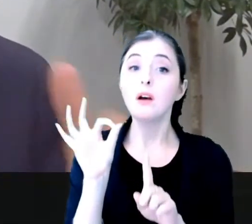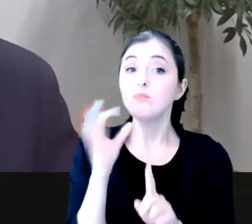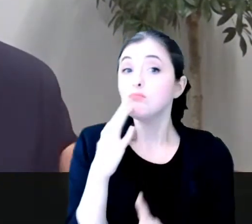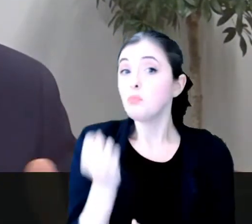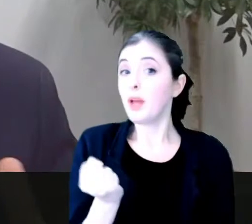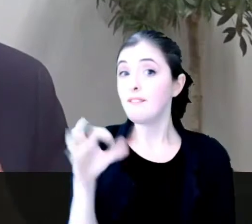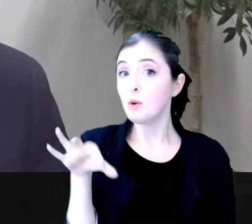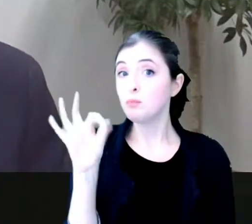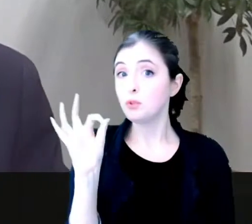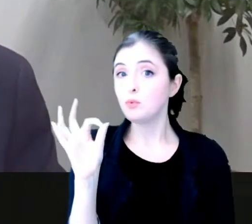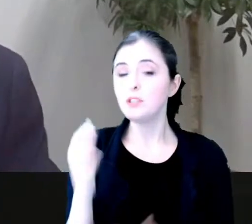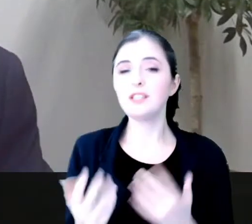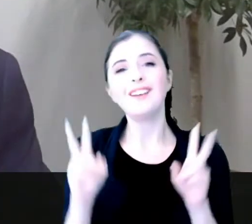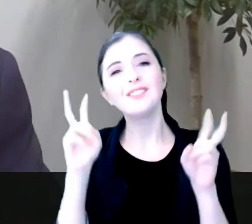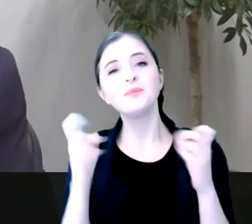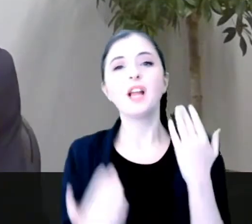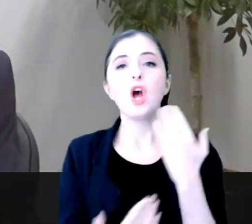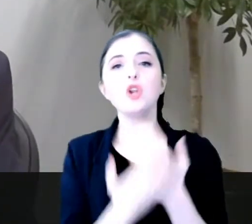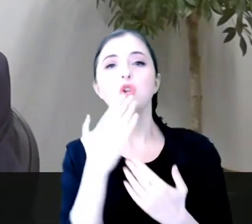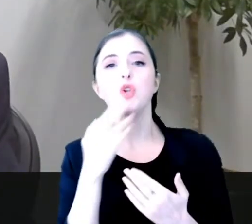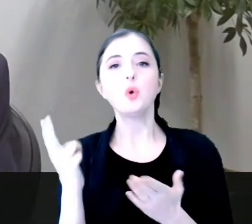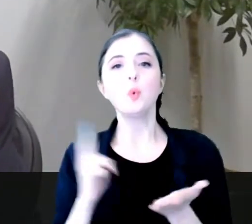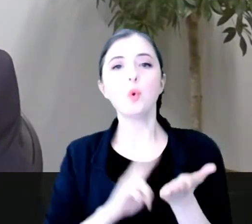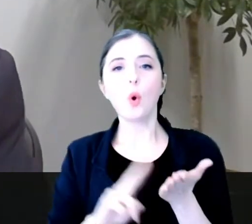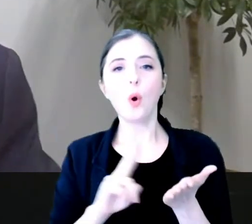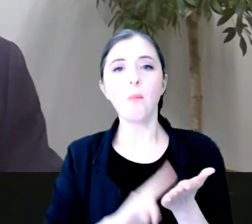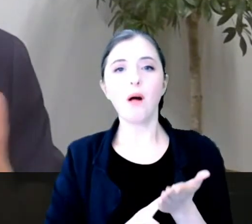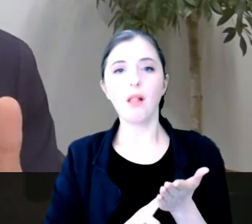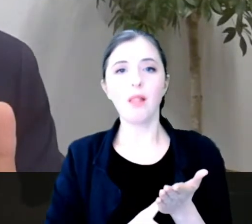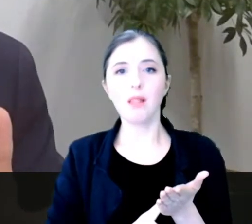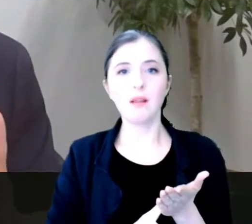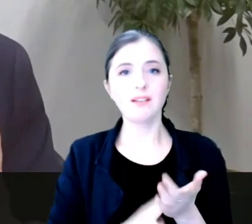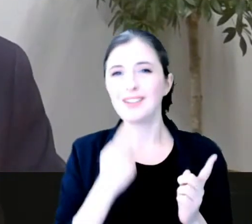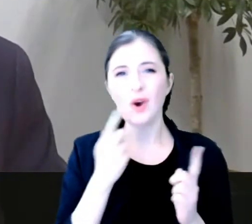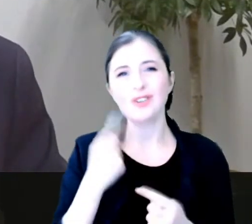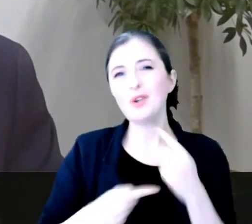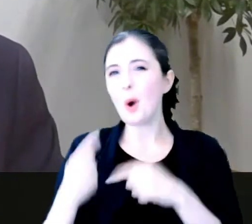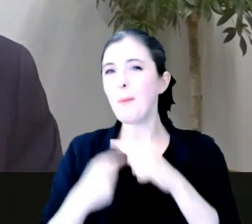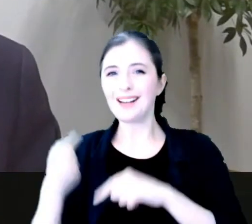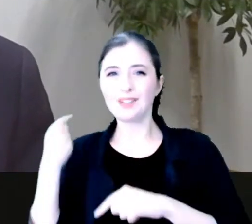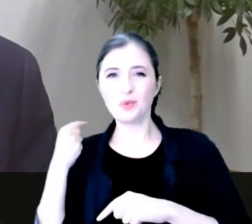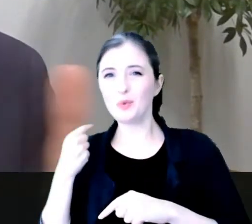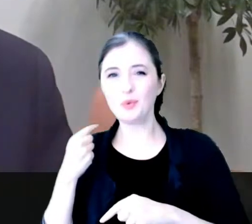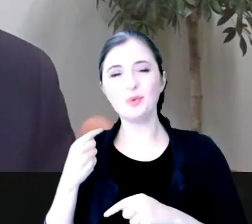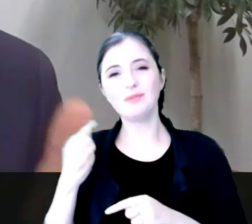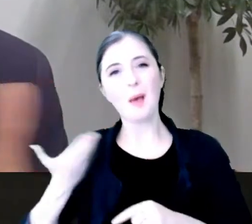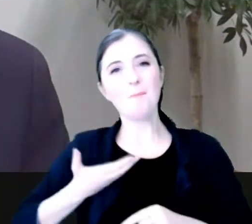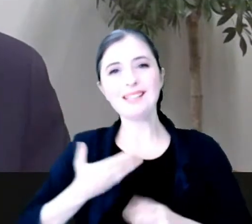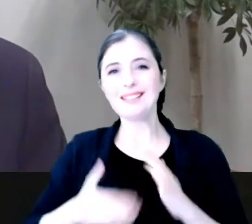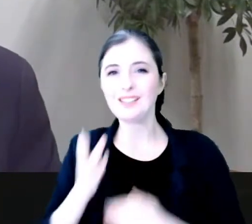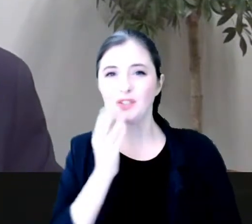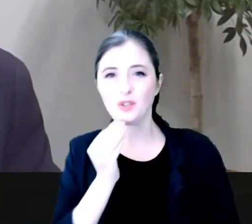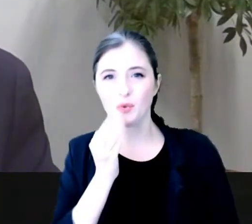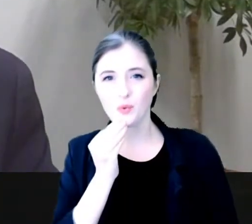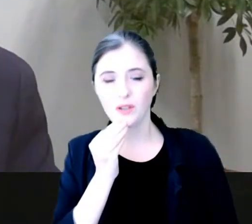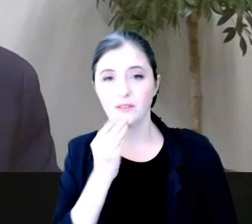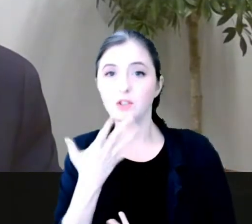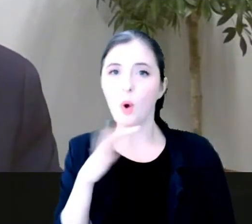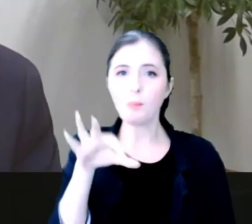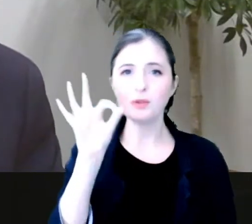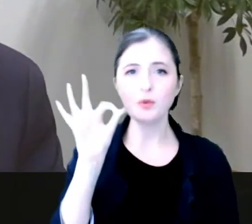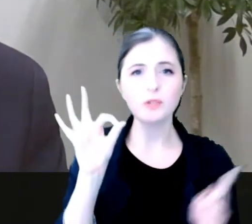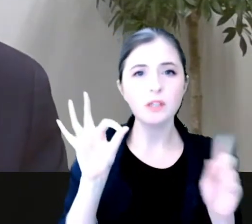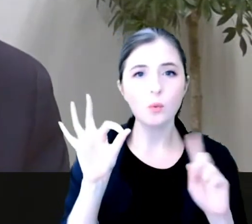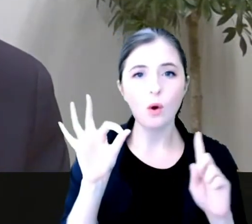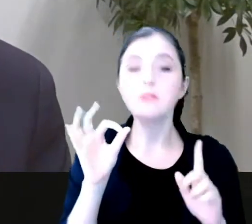new normal. So it's not a return to business as usual. And one of those, by the way, is to have a green recovery. And that means not just encouraging